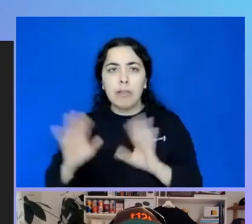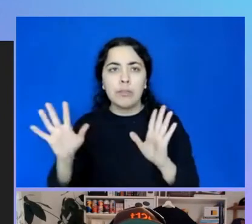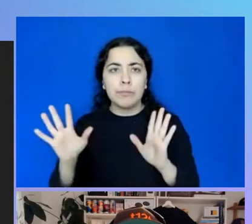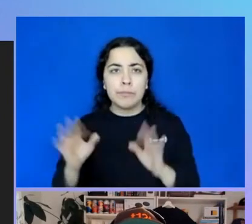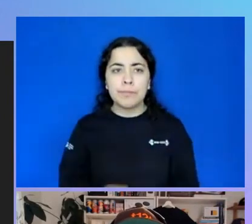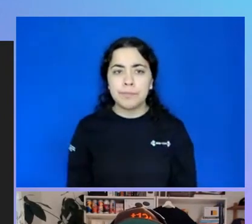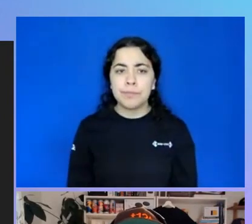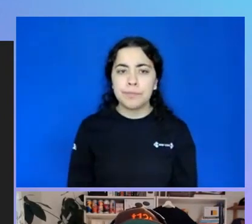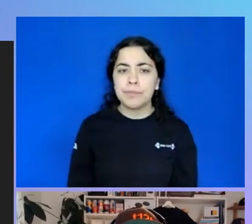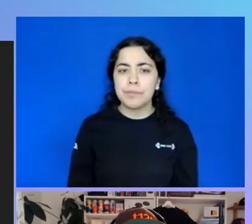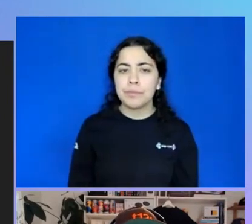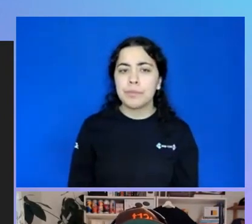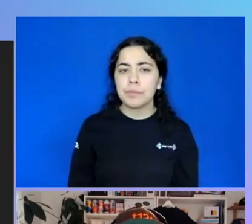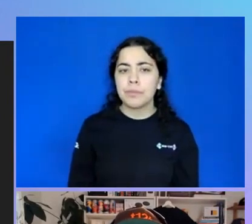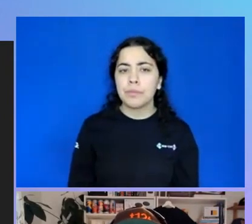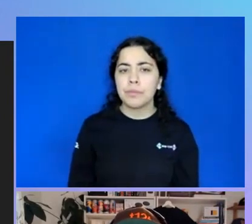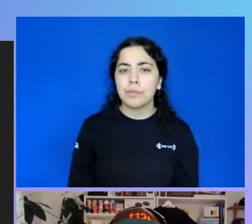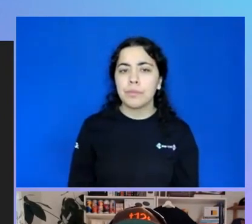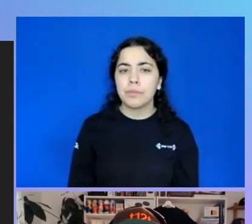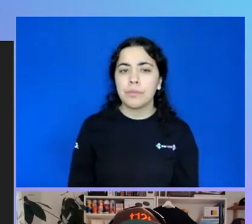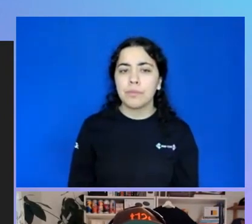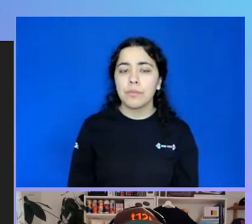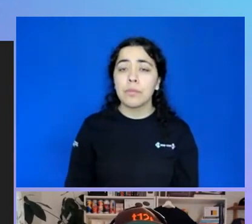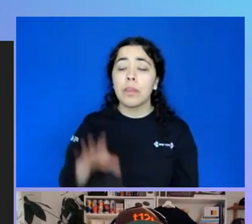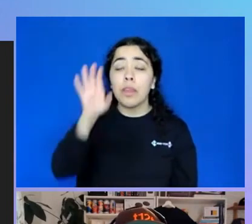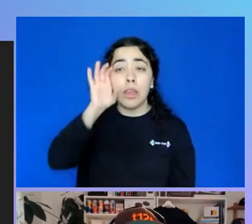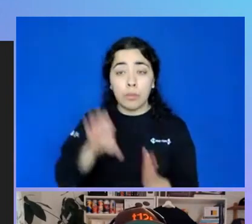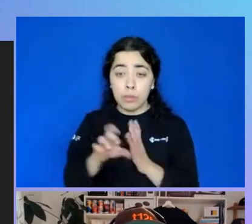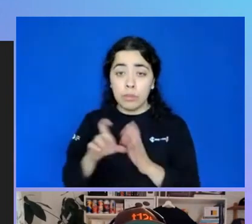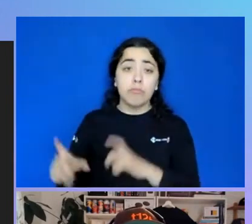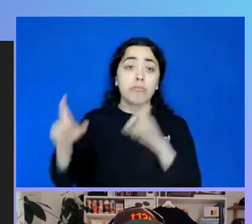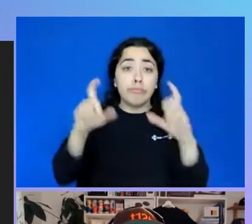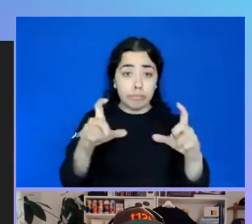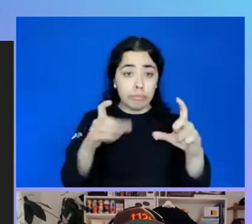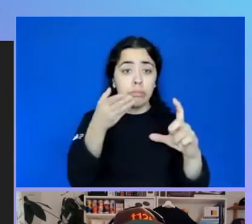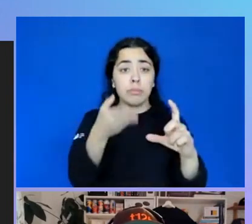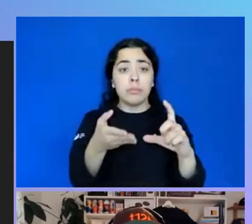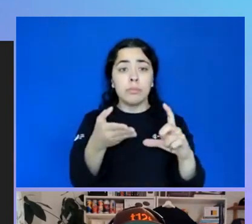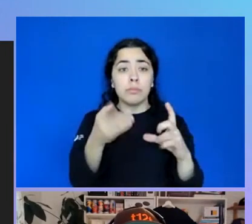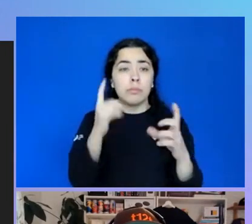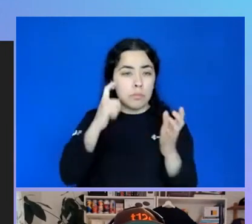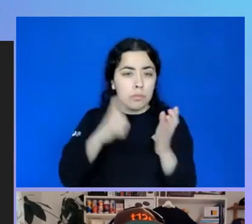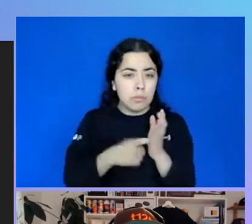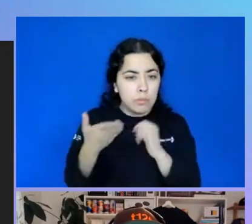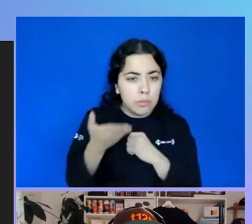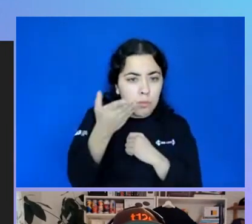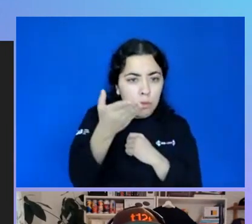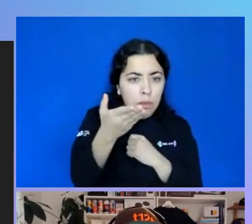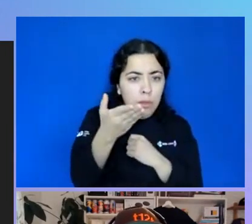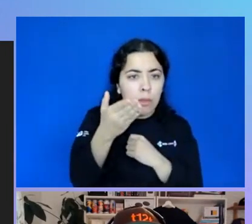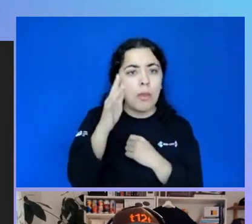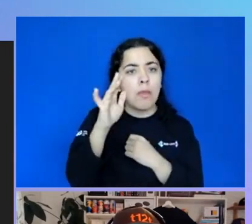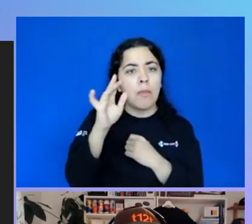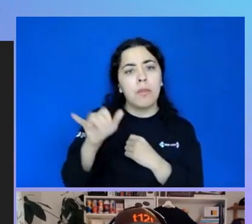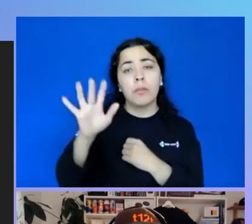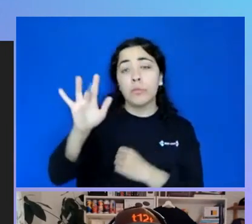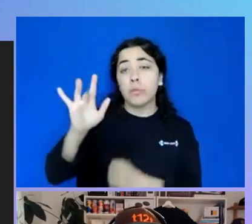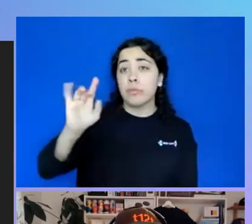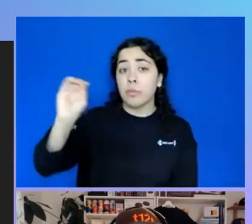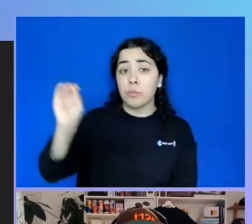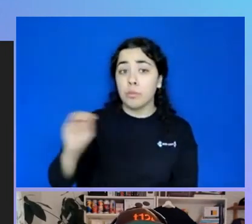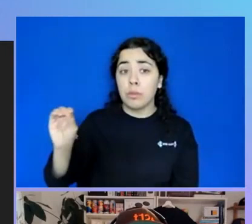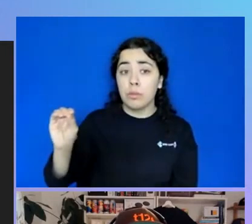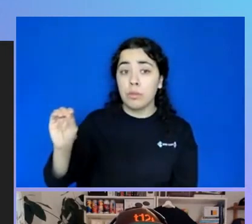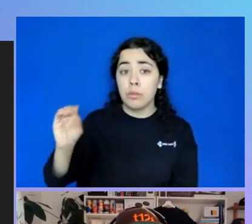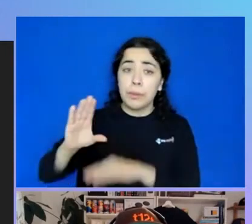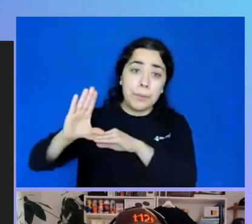And looking at the actual images when they're loaded, you can get like the 25%